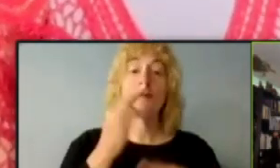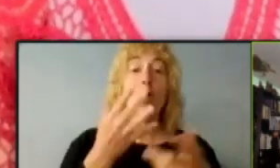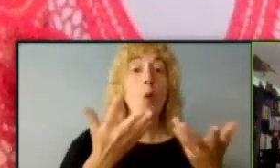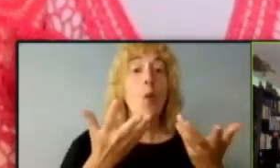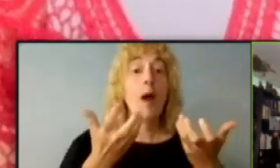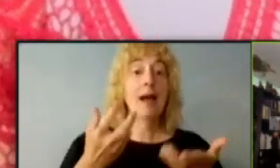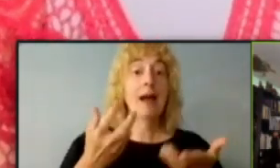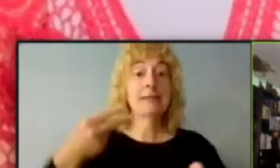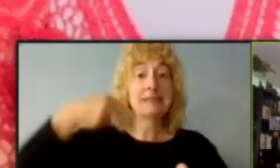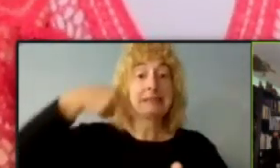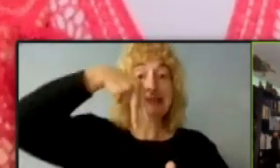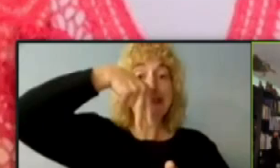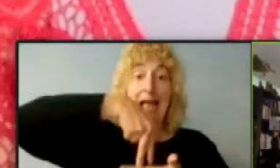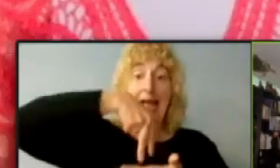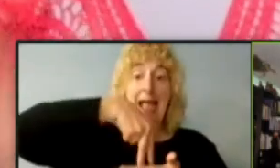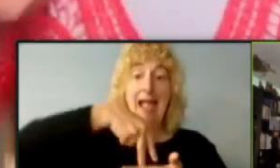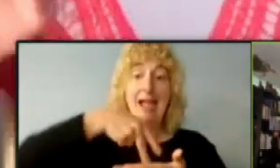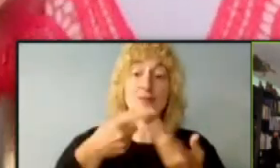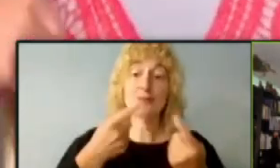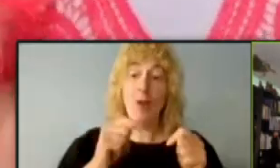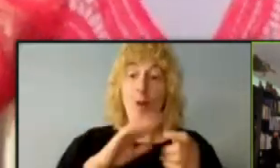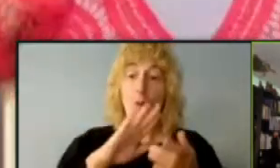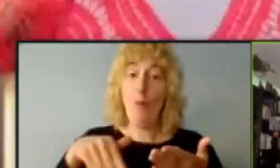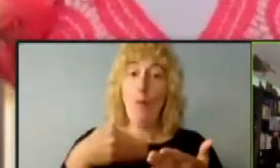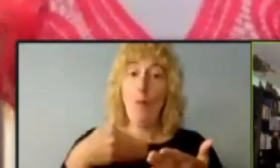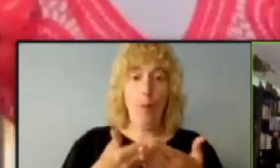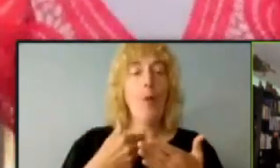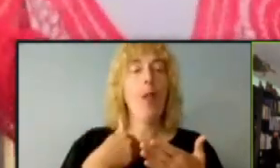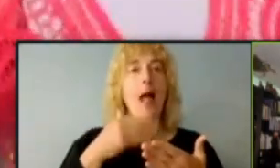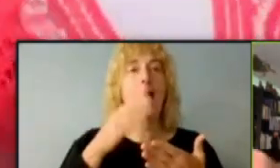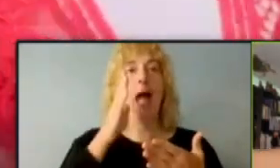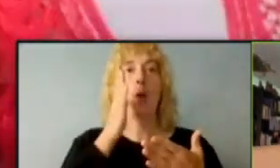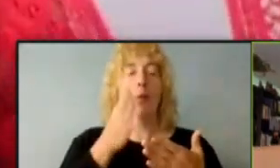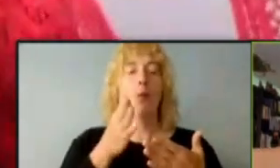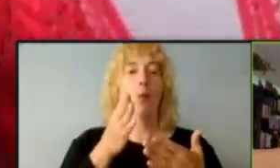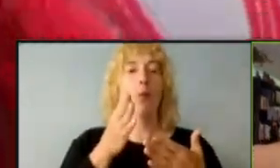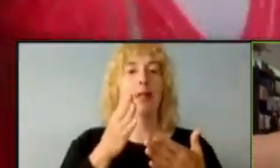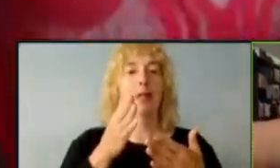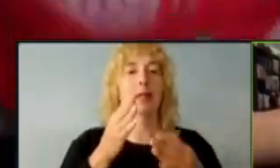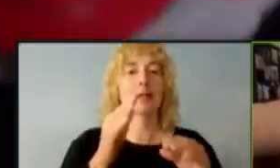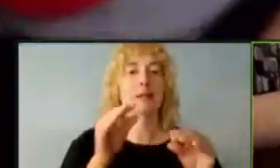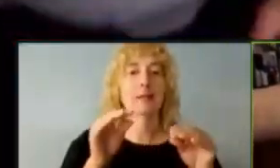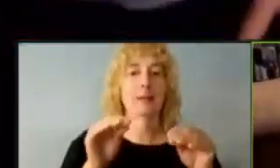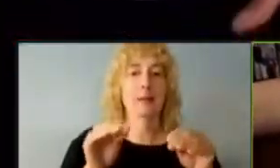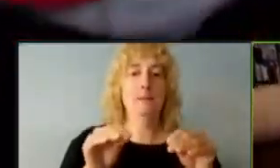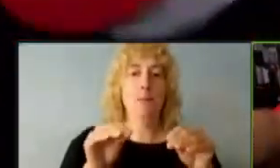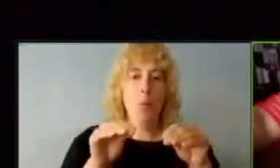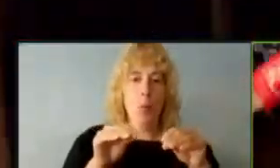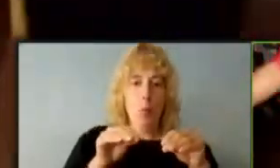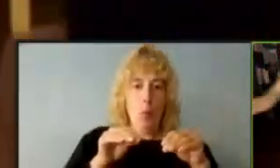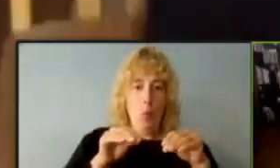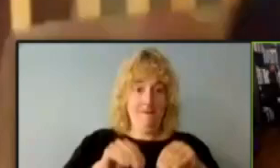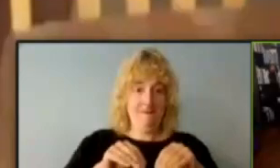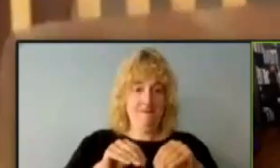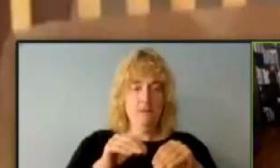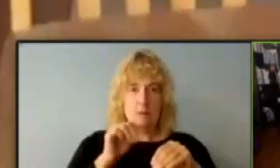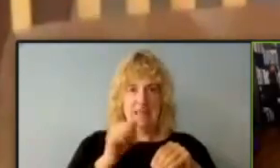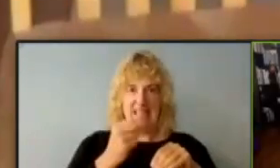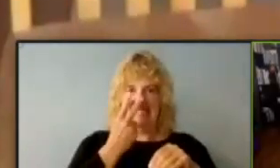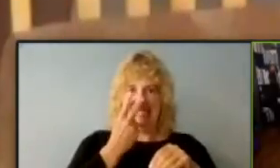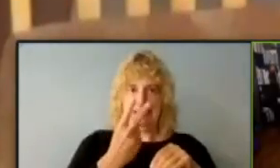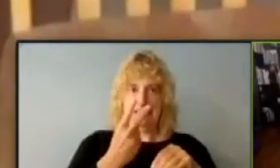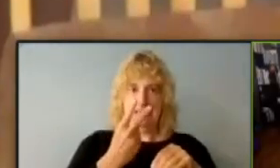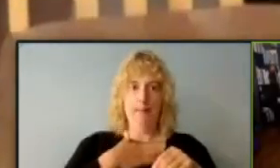stand and try the whole thing again with me, I'm going to move back so you can see a little bit more of my body and we will try